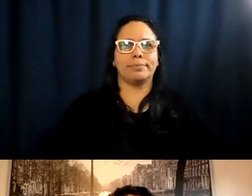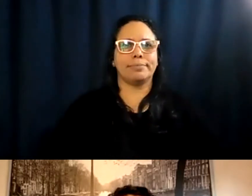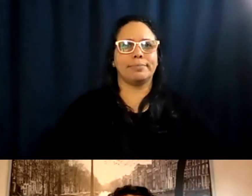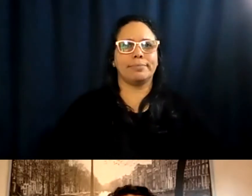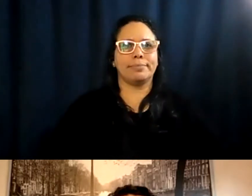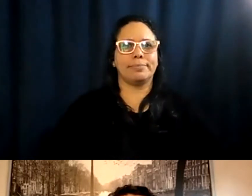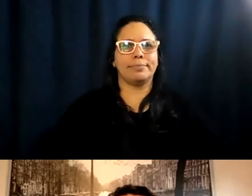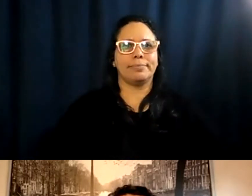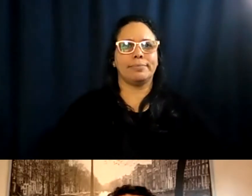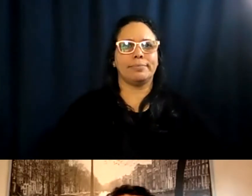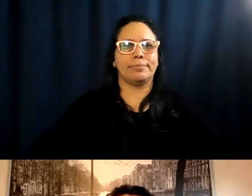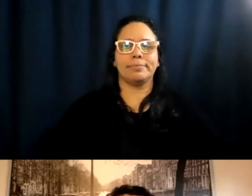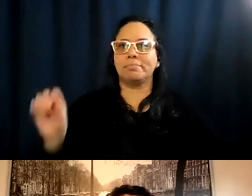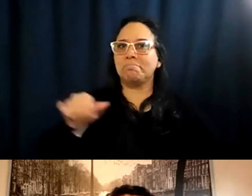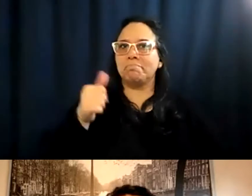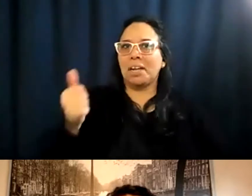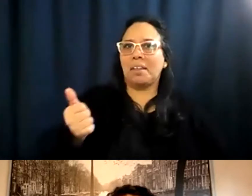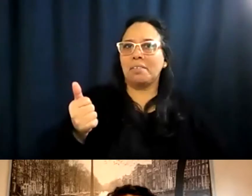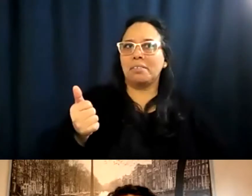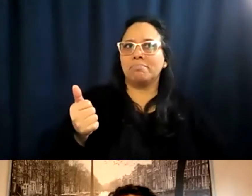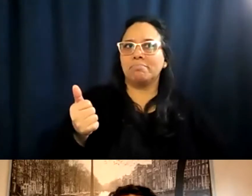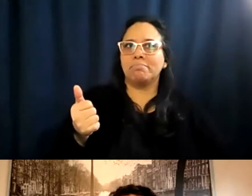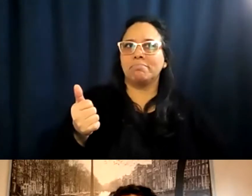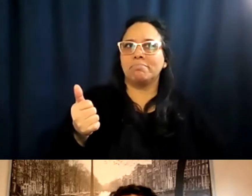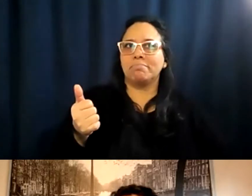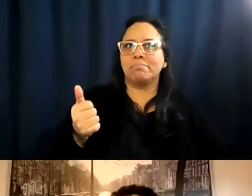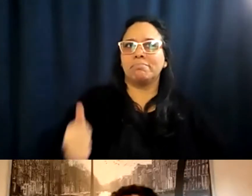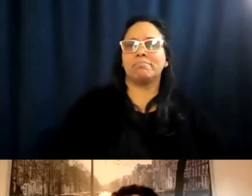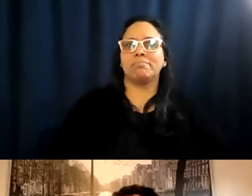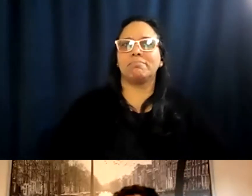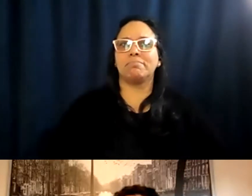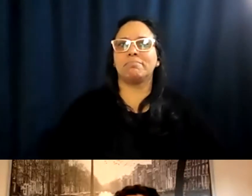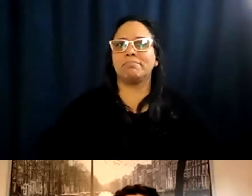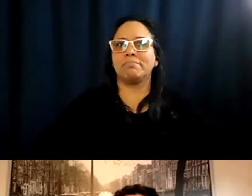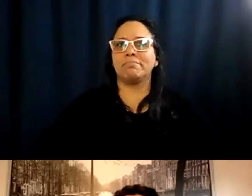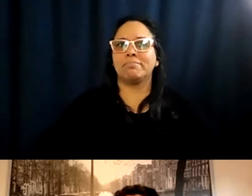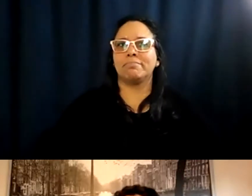Do we have any others before we continue the conversation?